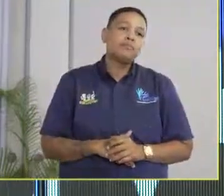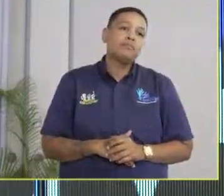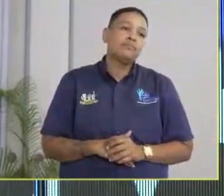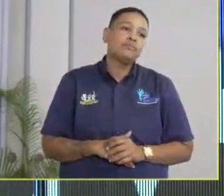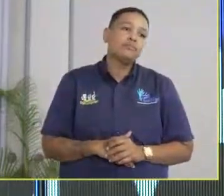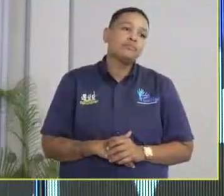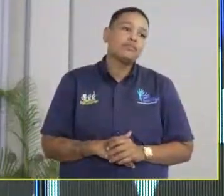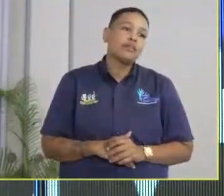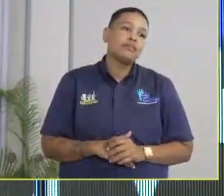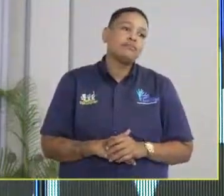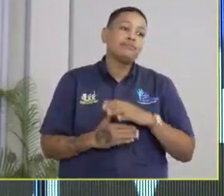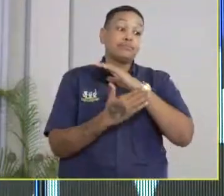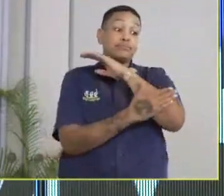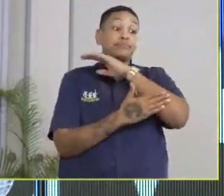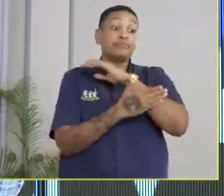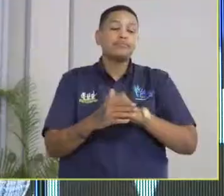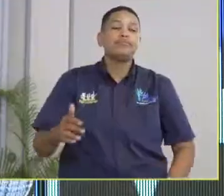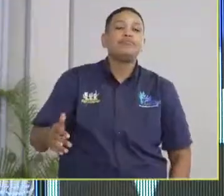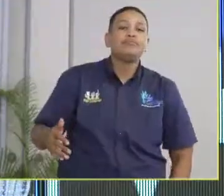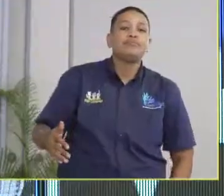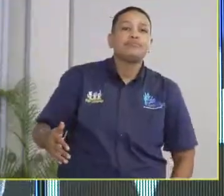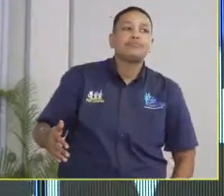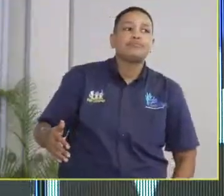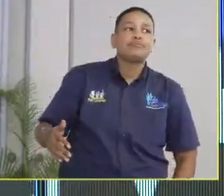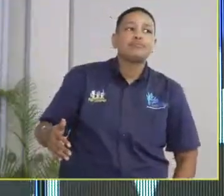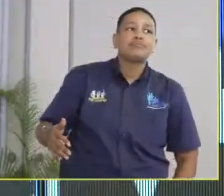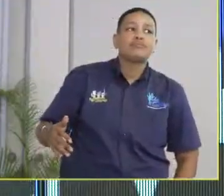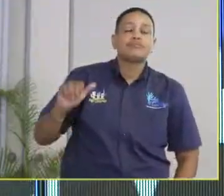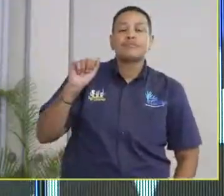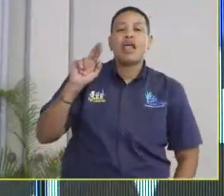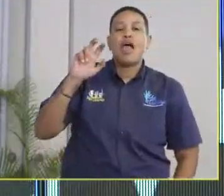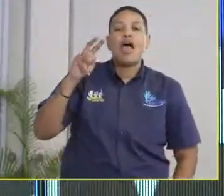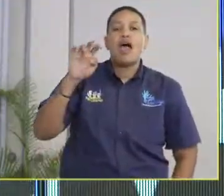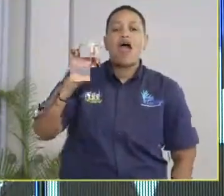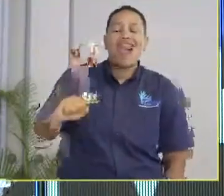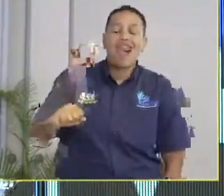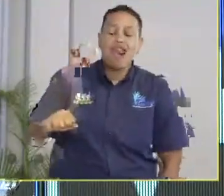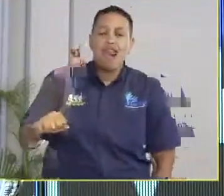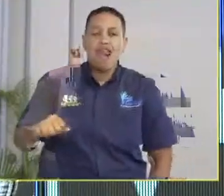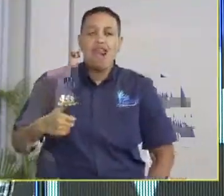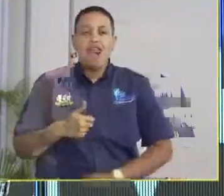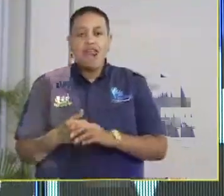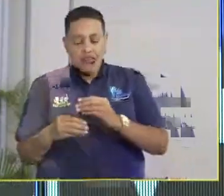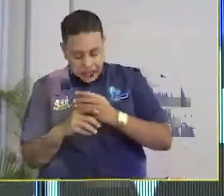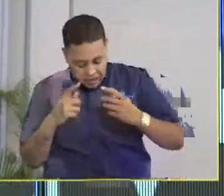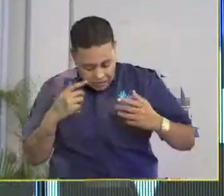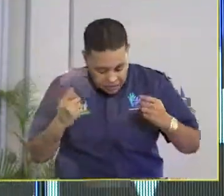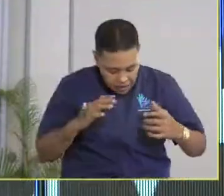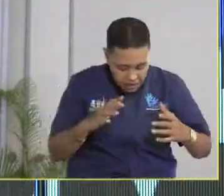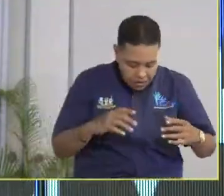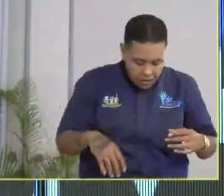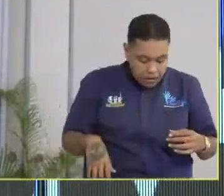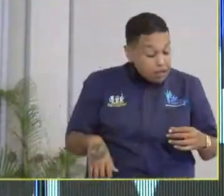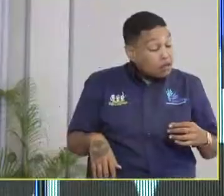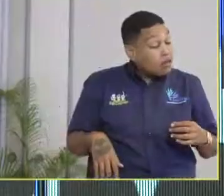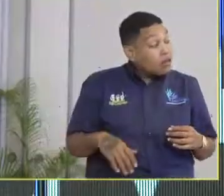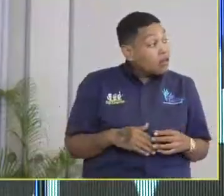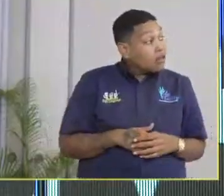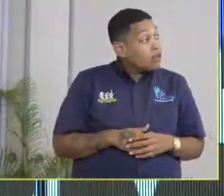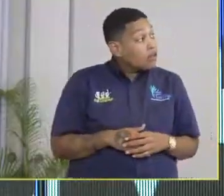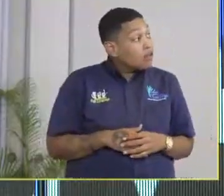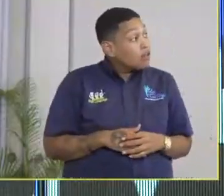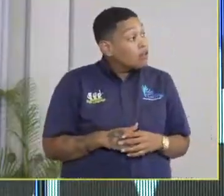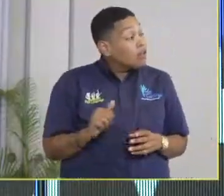The National Archives, Mrs. Raquel Strawn in a rarity. I was